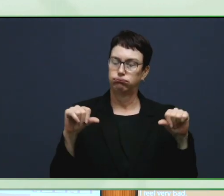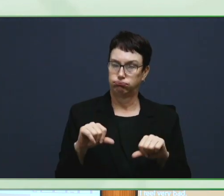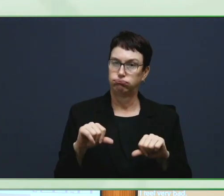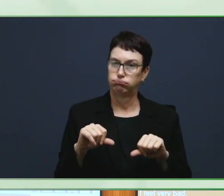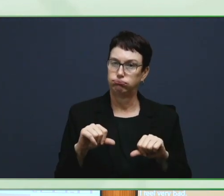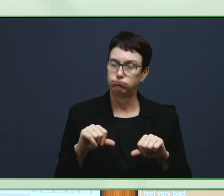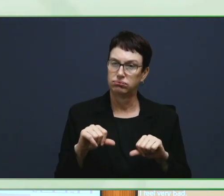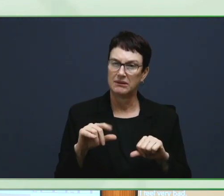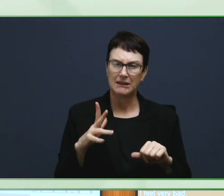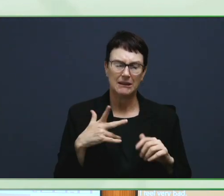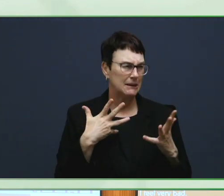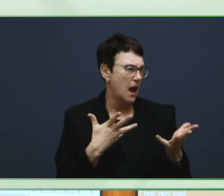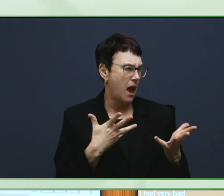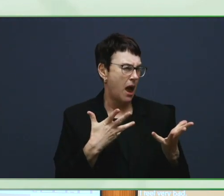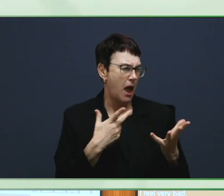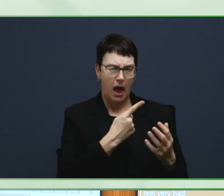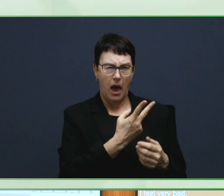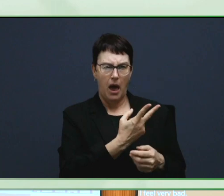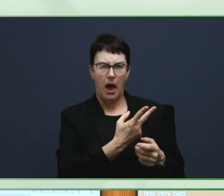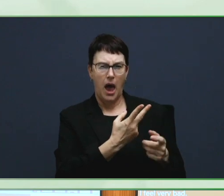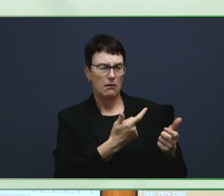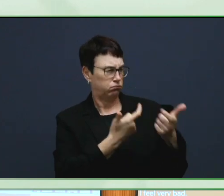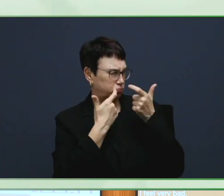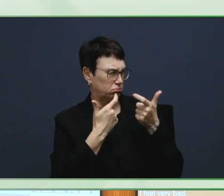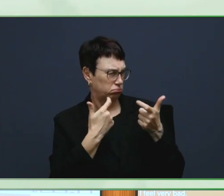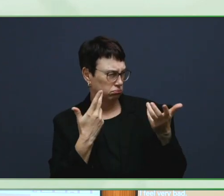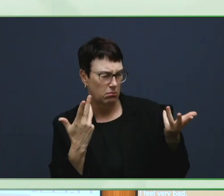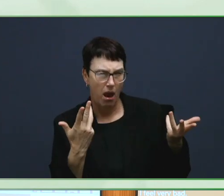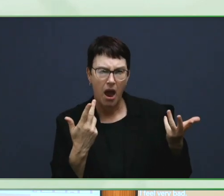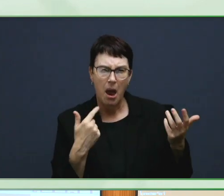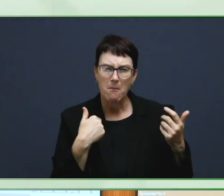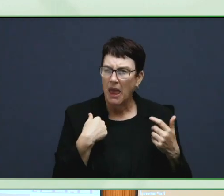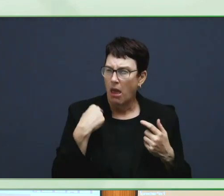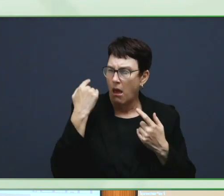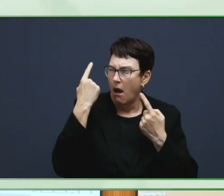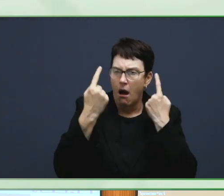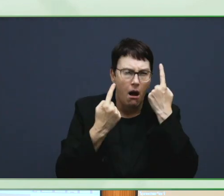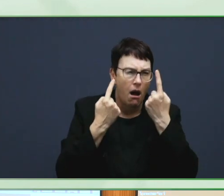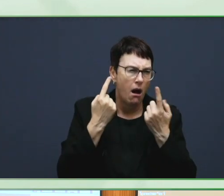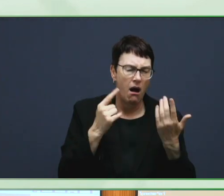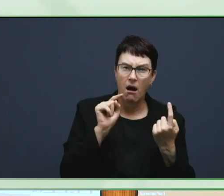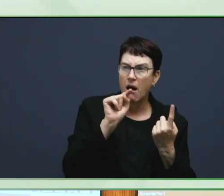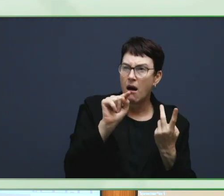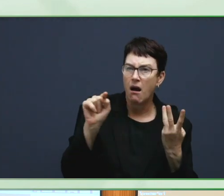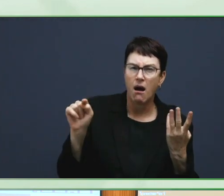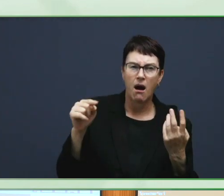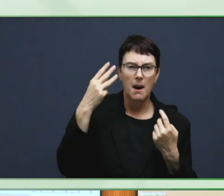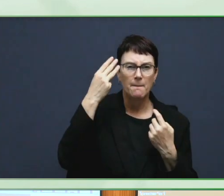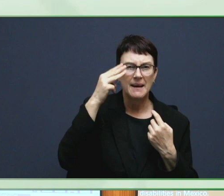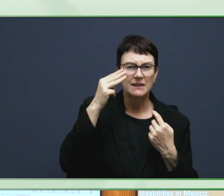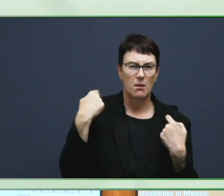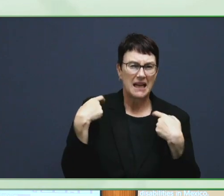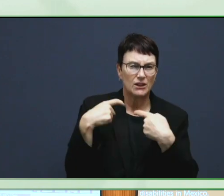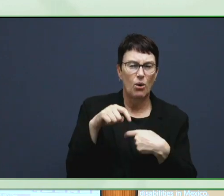what happened with the other people with disabilities in Mexico. And they are